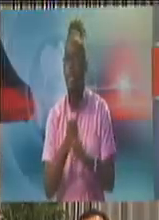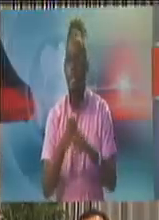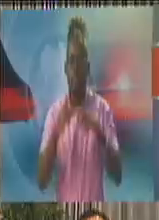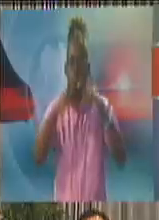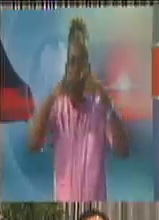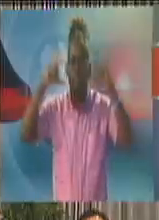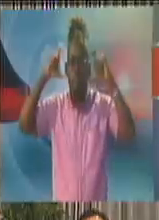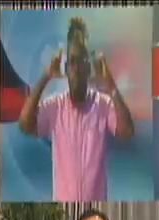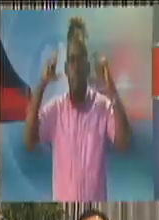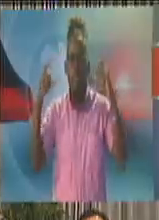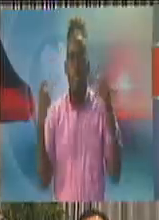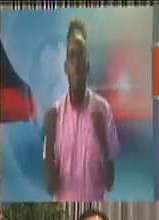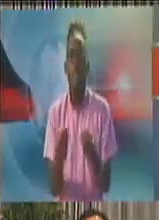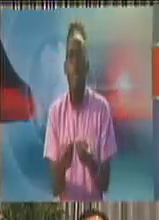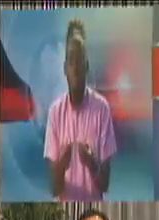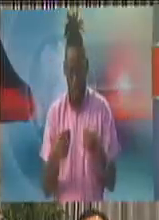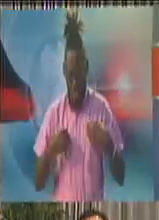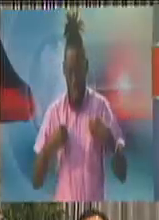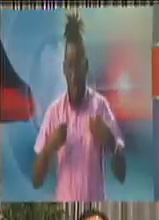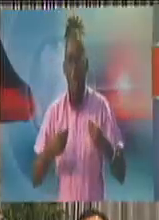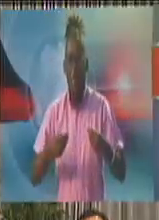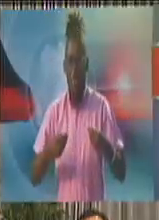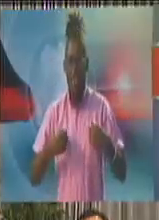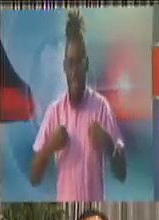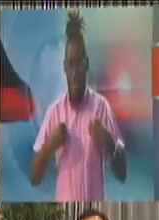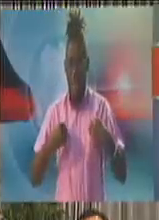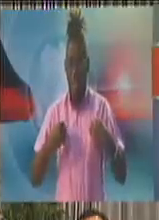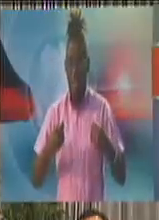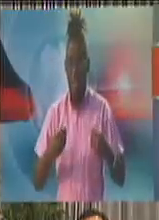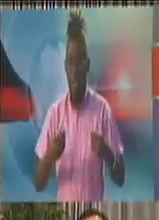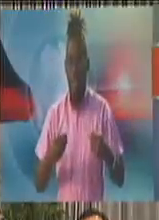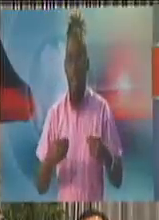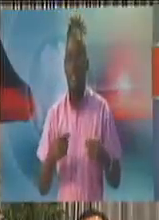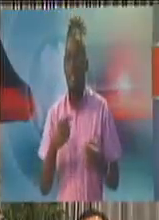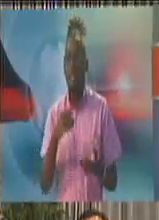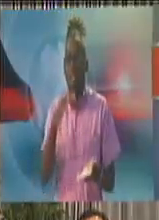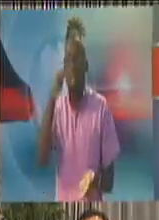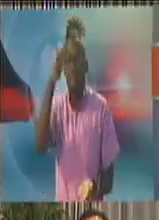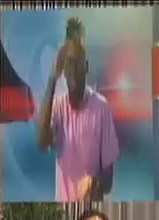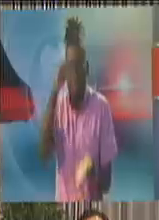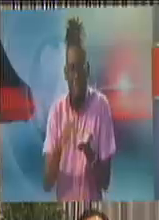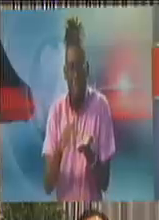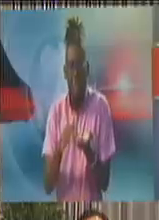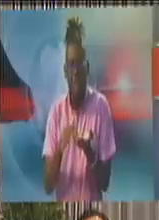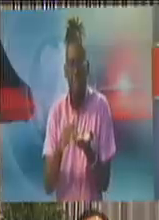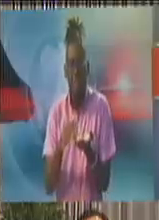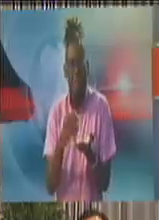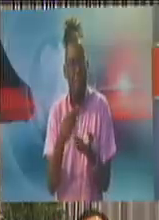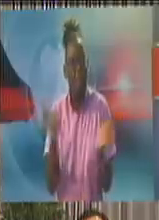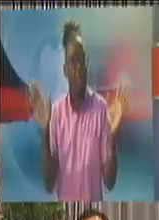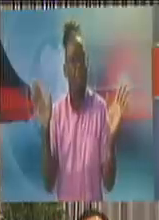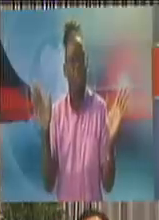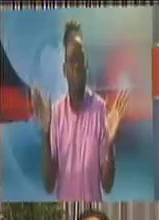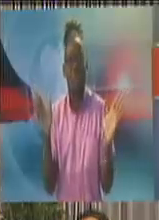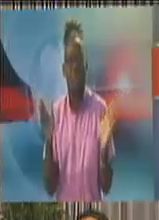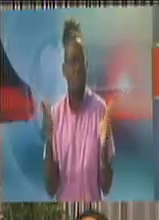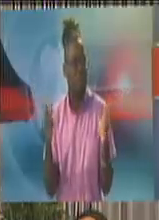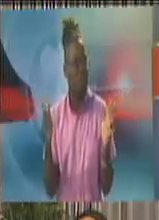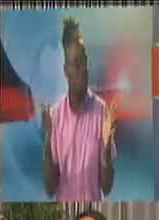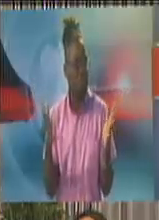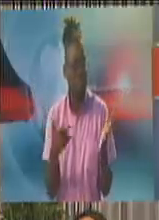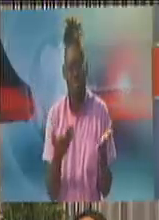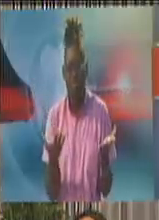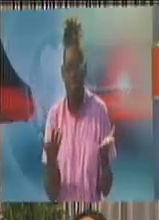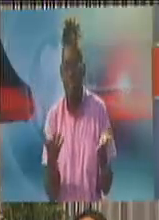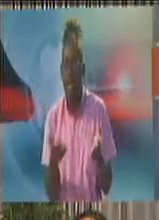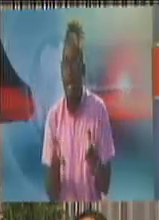to make those masks for distribution to members of the public. And they're asking for